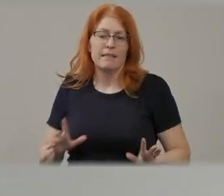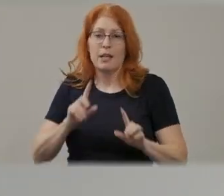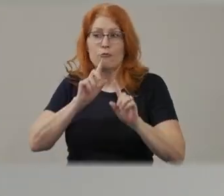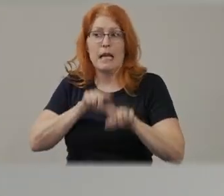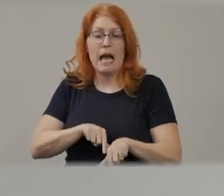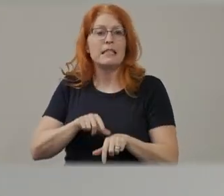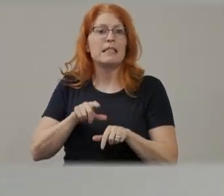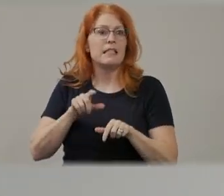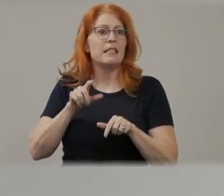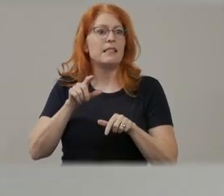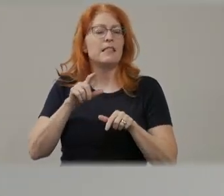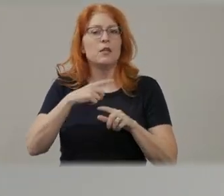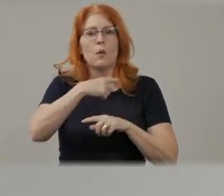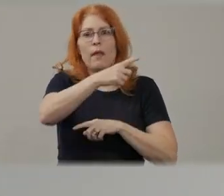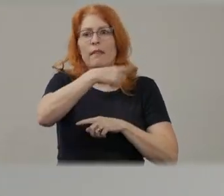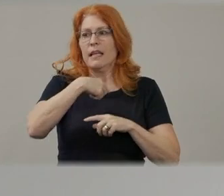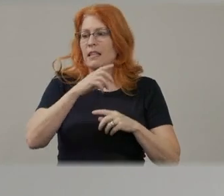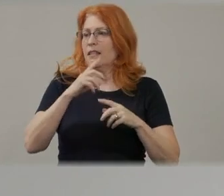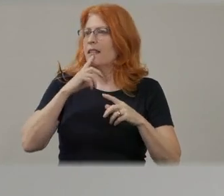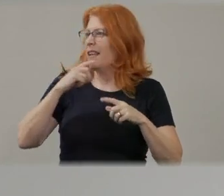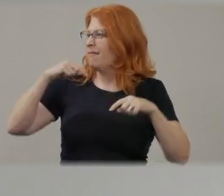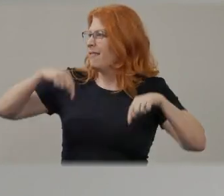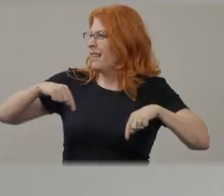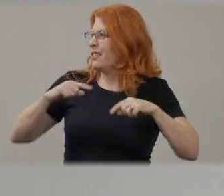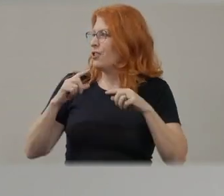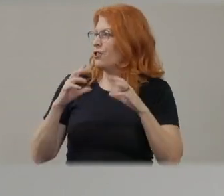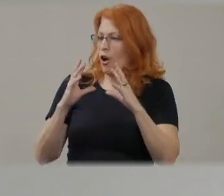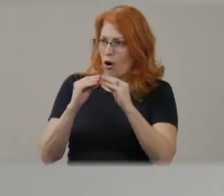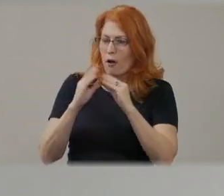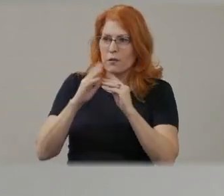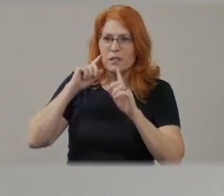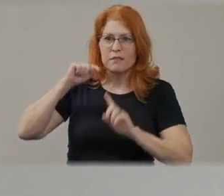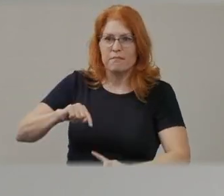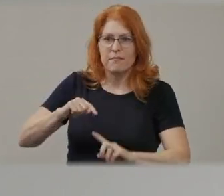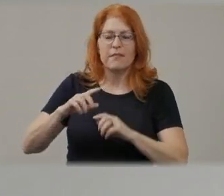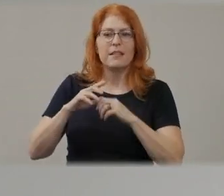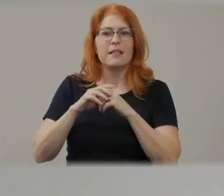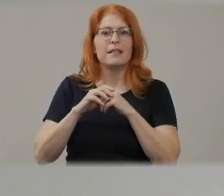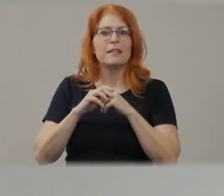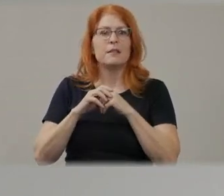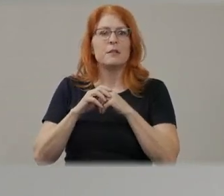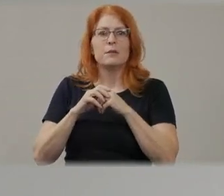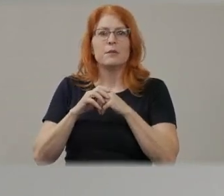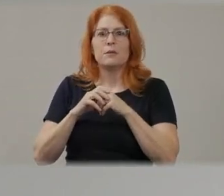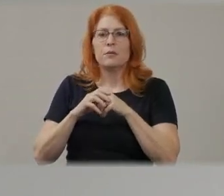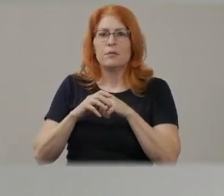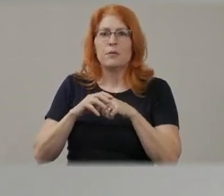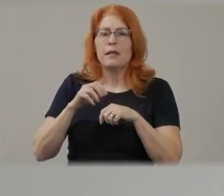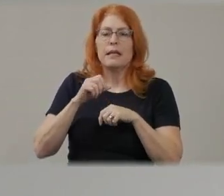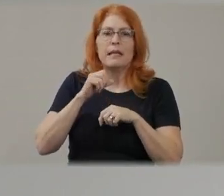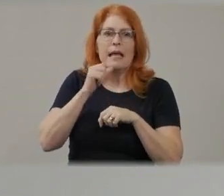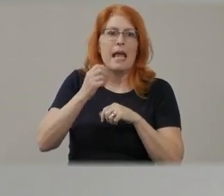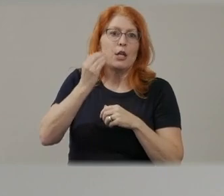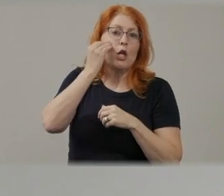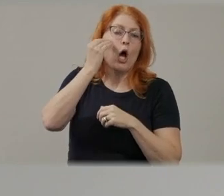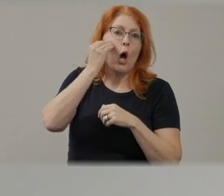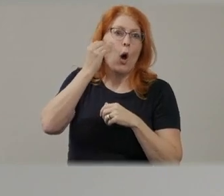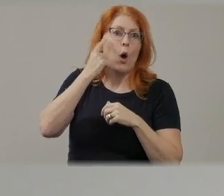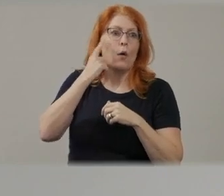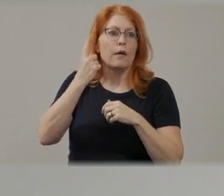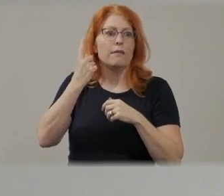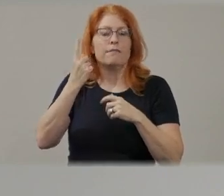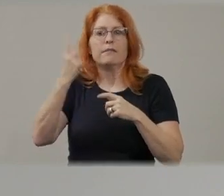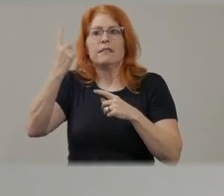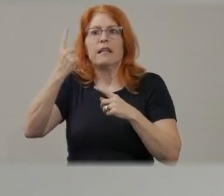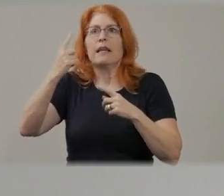reacting is what these conferences really help us with. We cannot know if a comet is going to come down and hit in the middle of